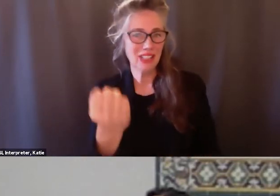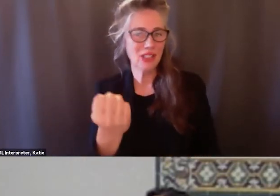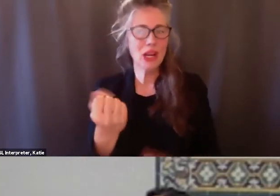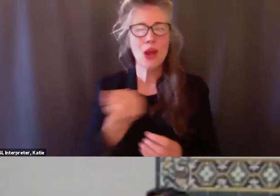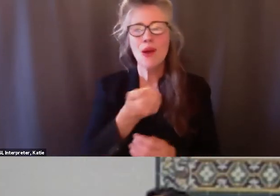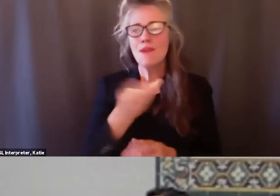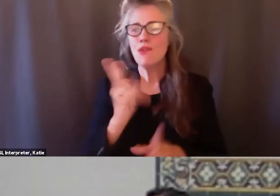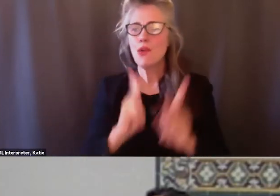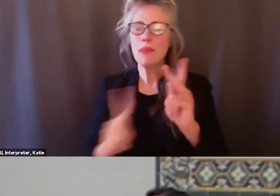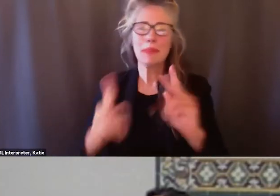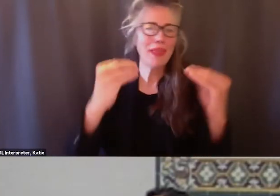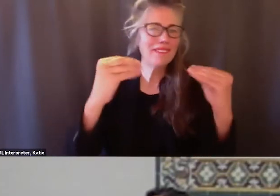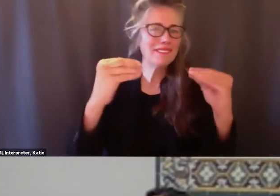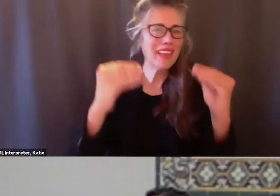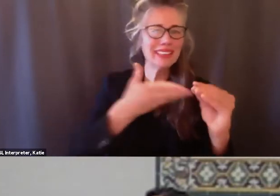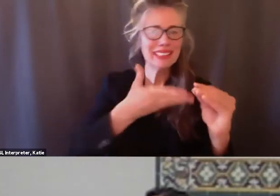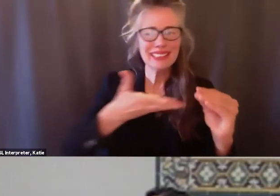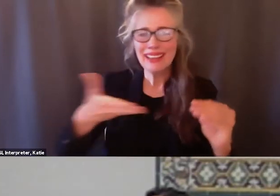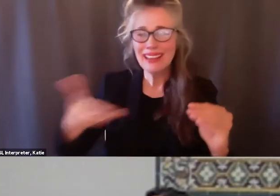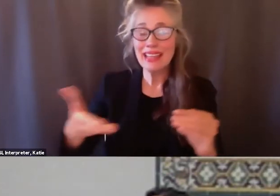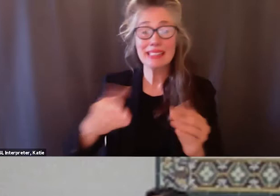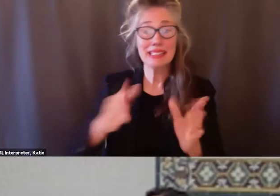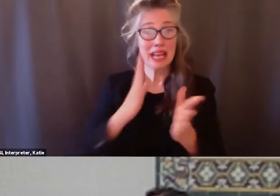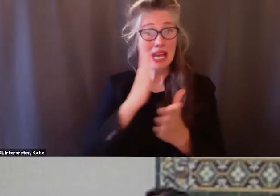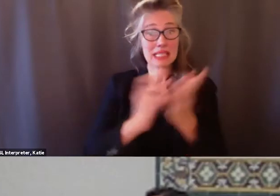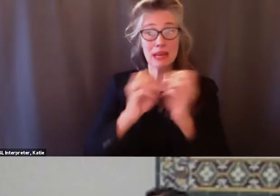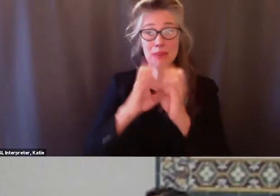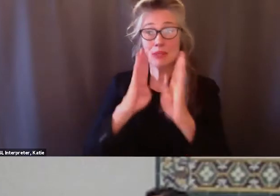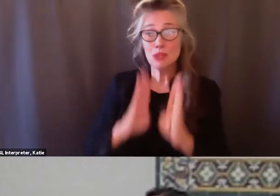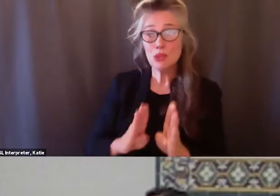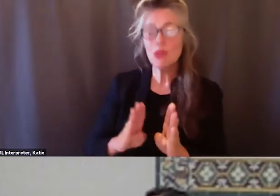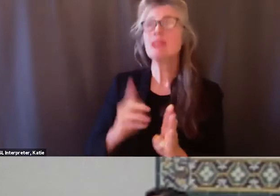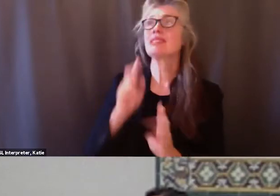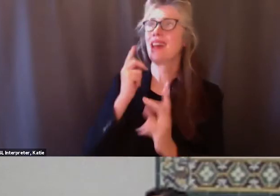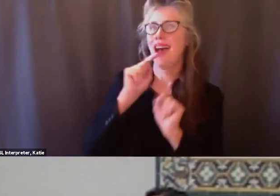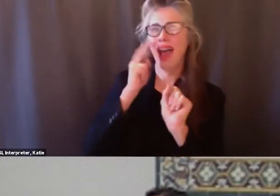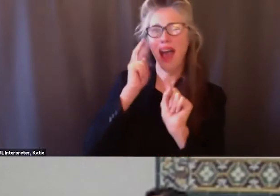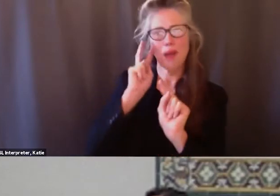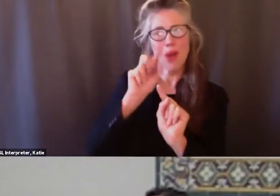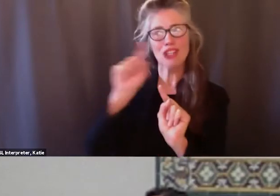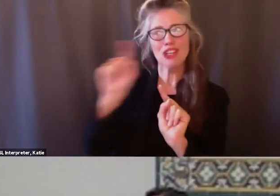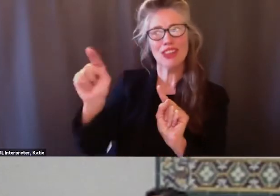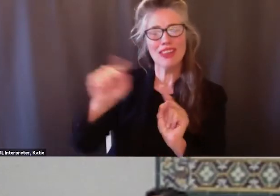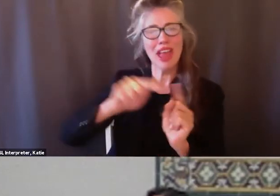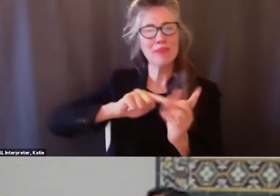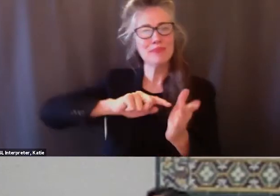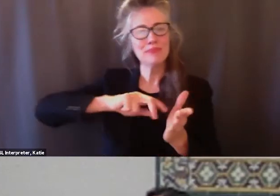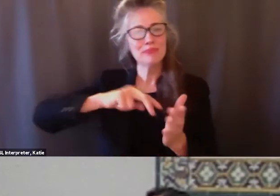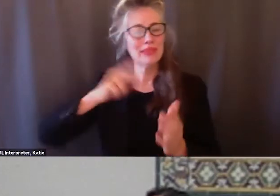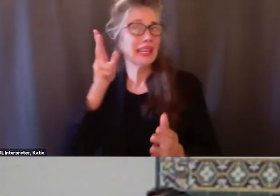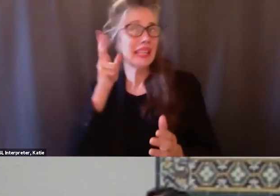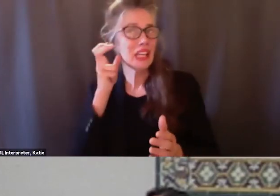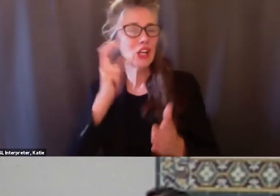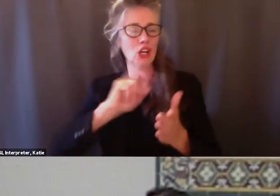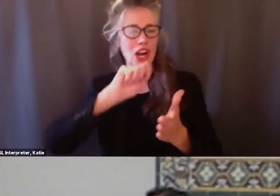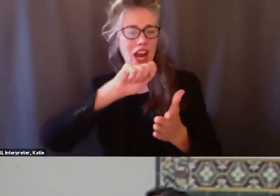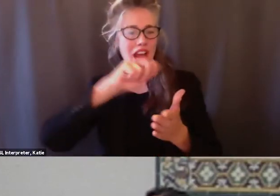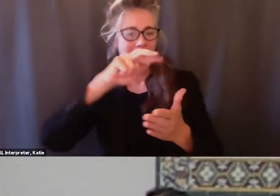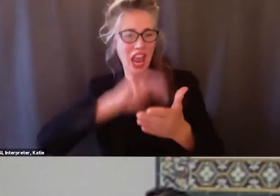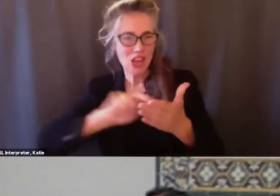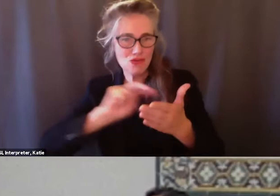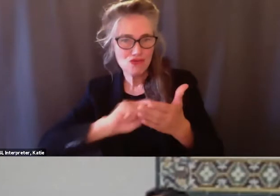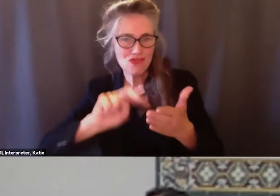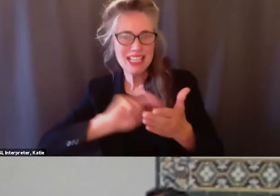were students that we got a chance to see and hear them read a poem that was written by a local former poet